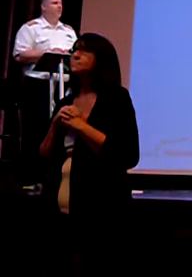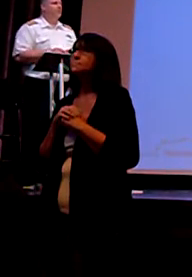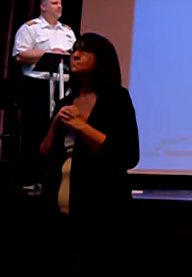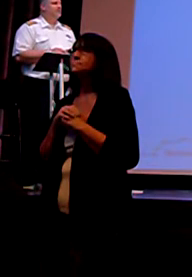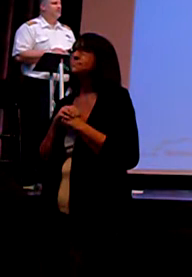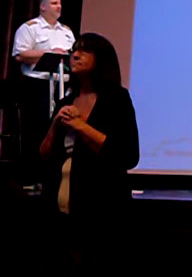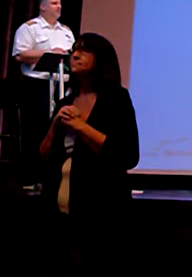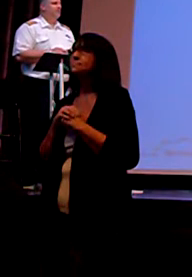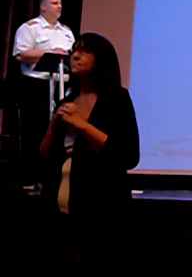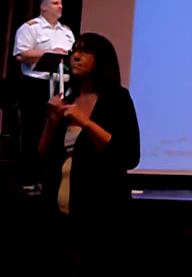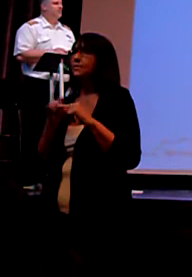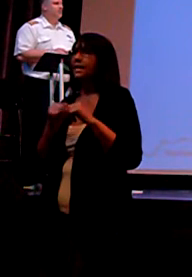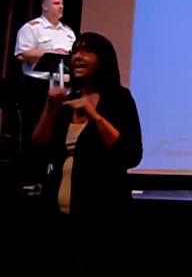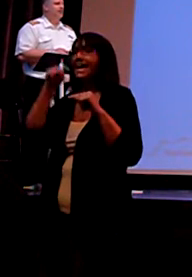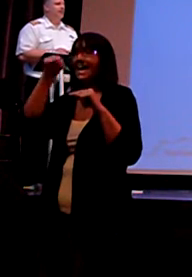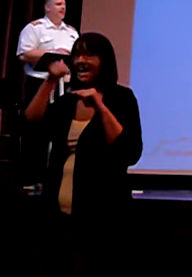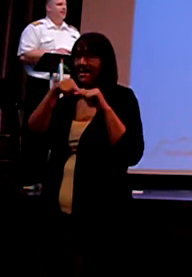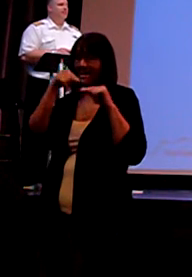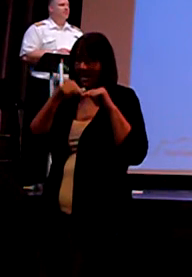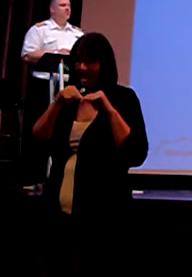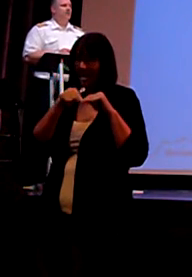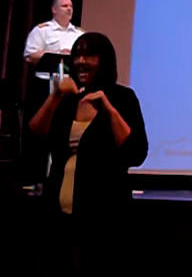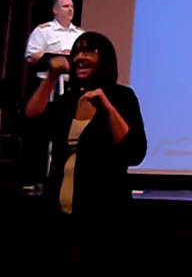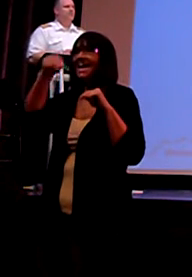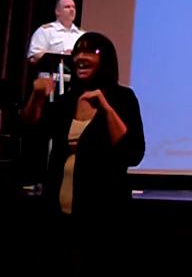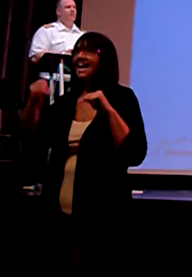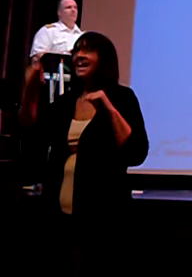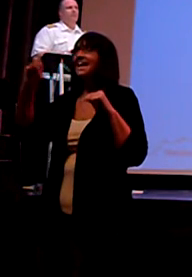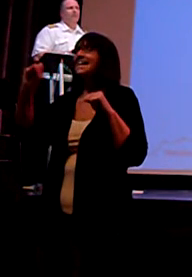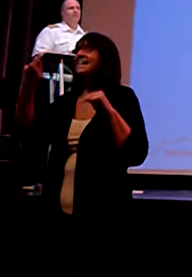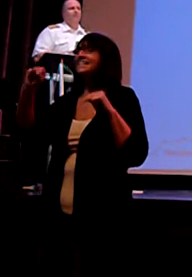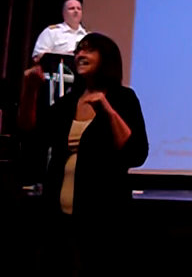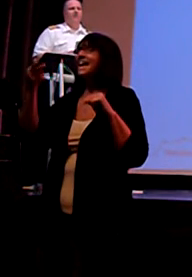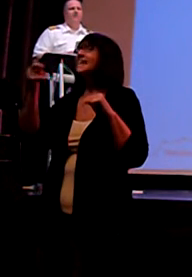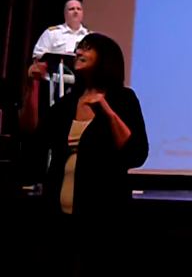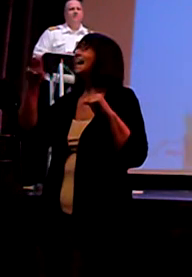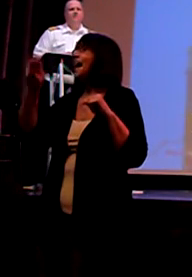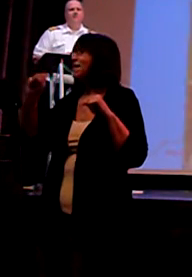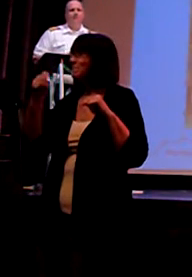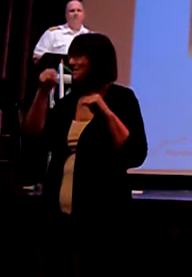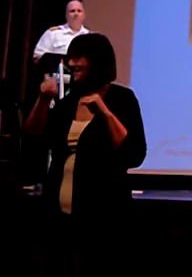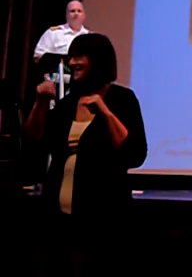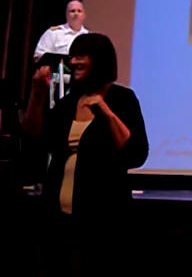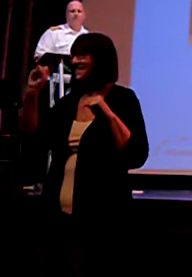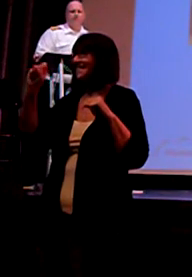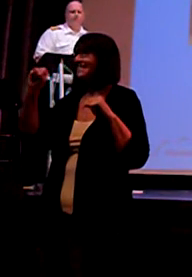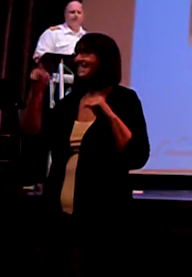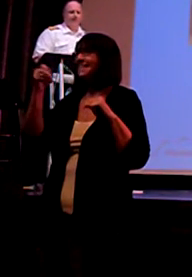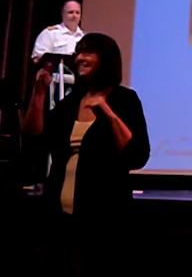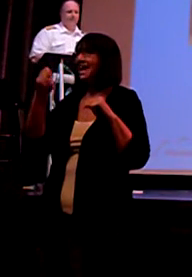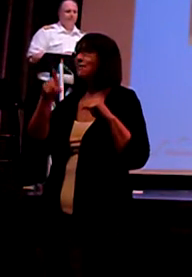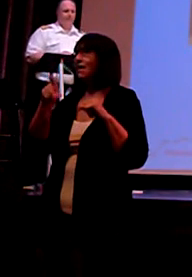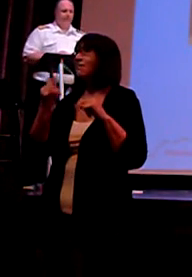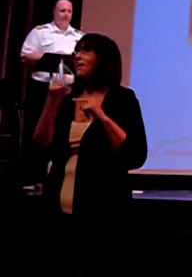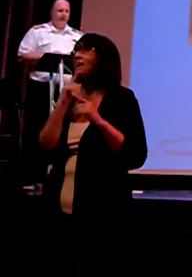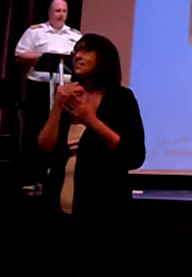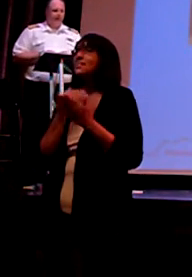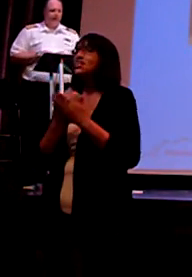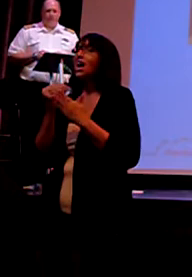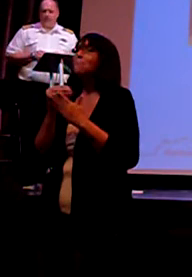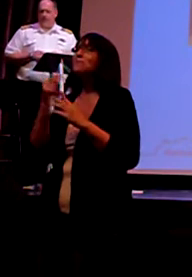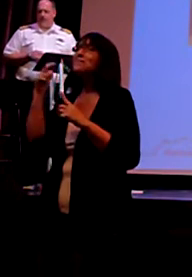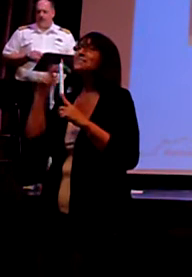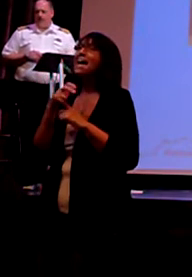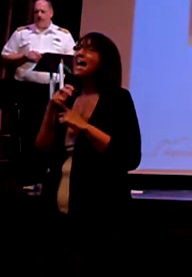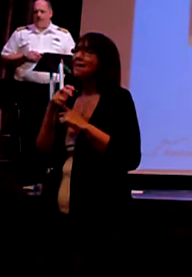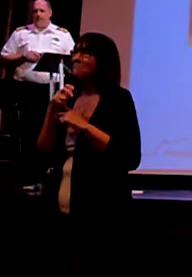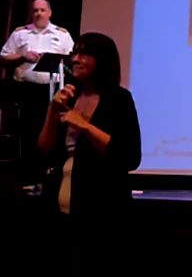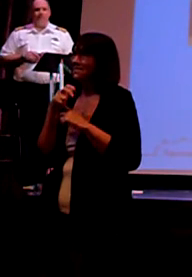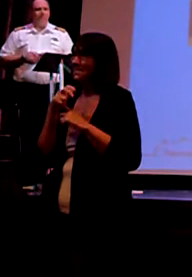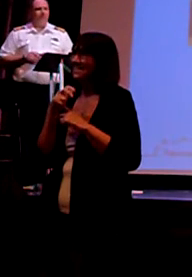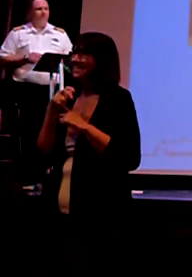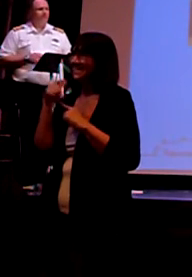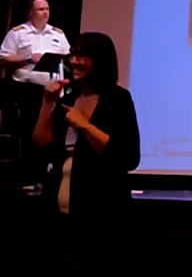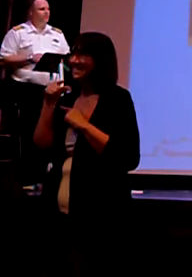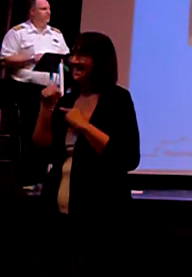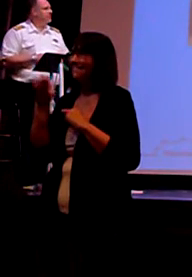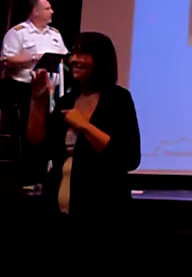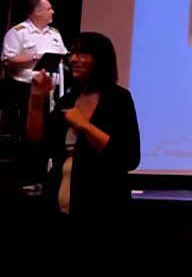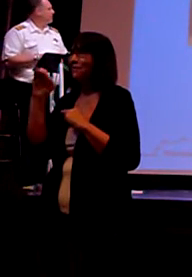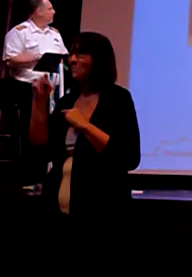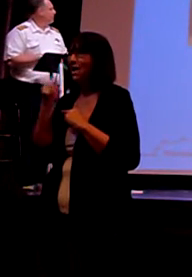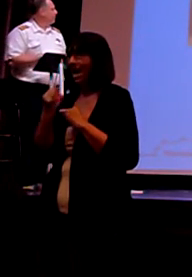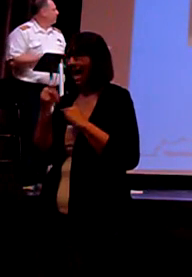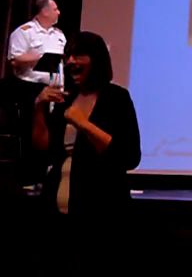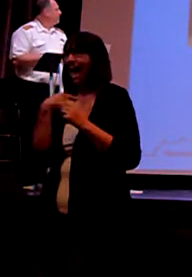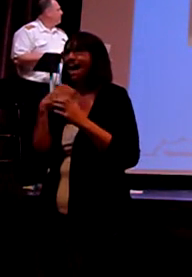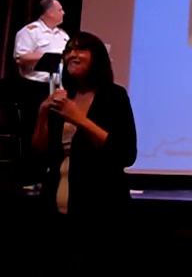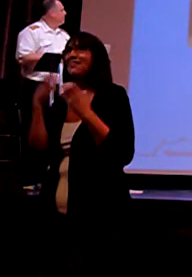port is St. Thomas and Charlotte Amalie, which is considered to be the shopping capital of the Caribbean. Of course, it has